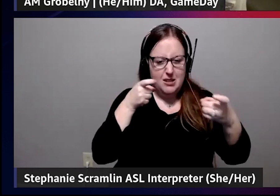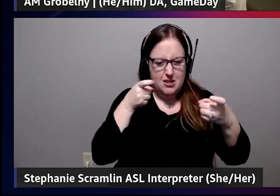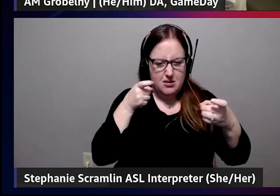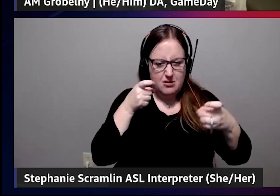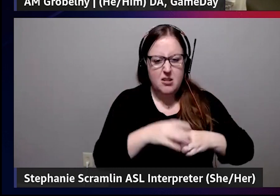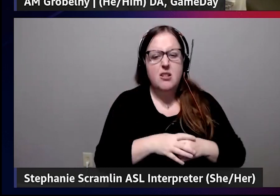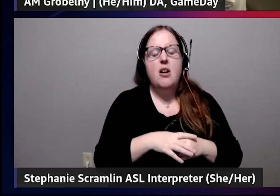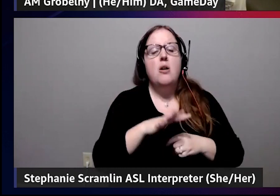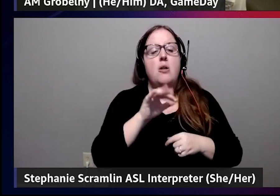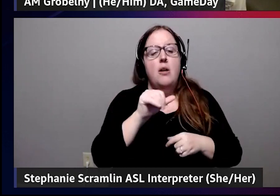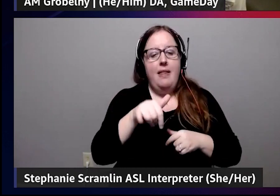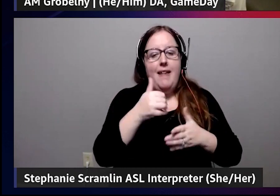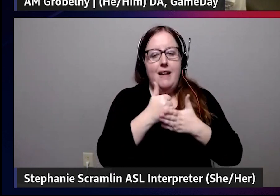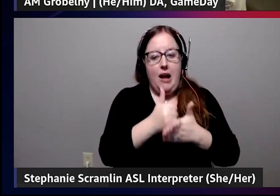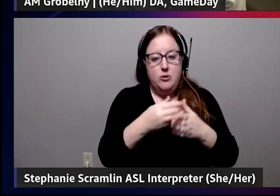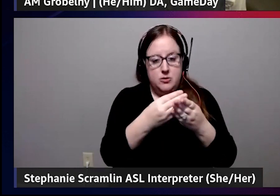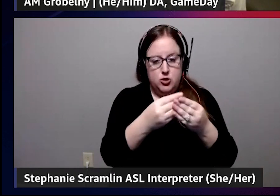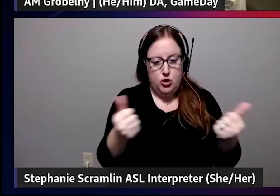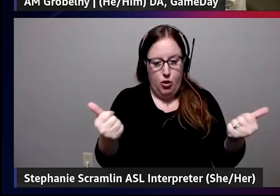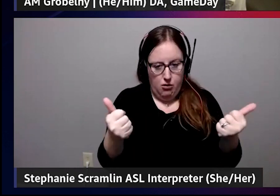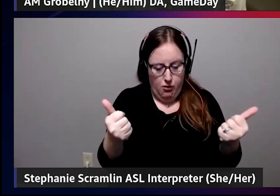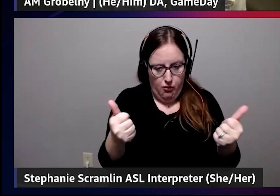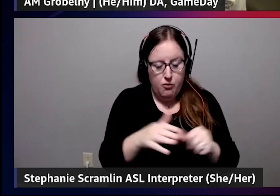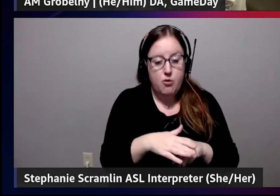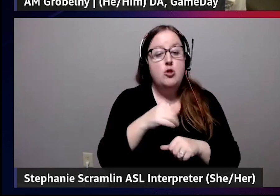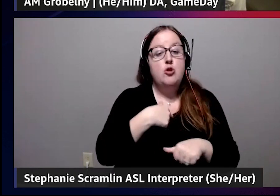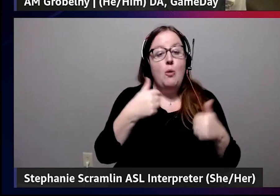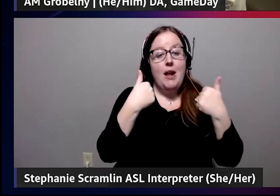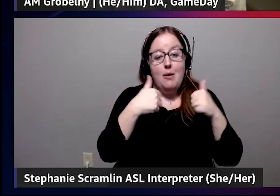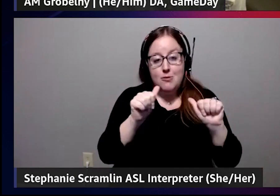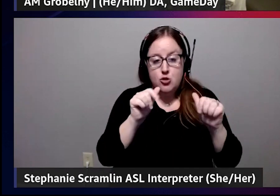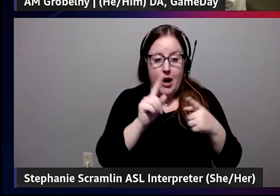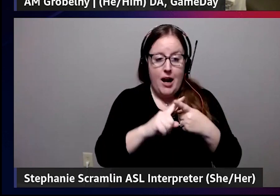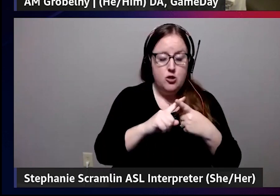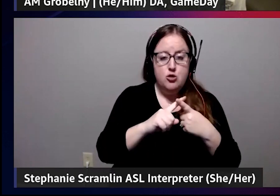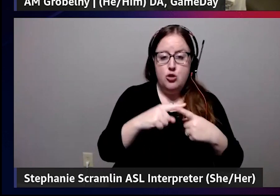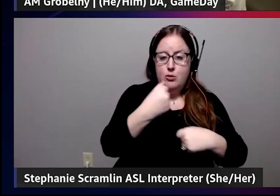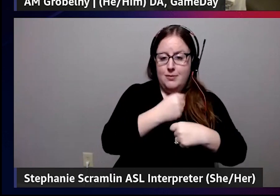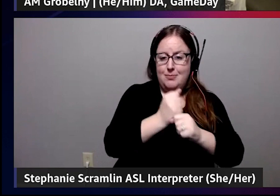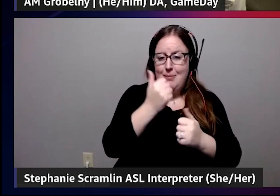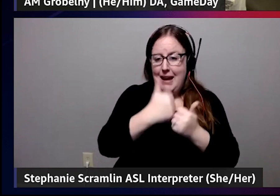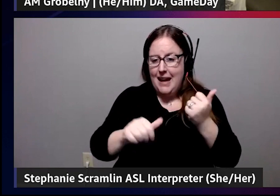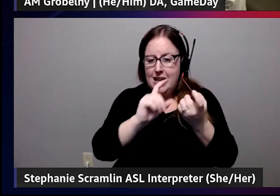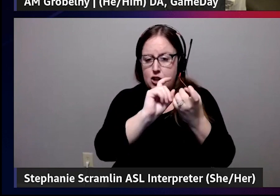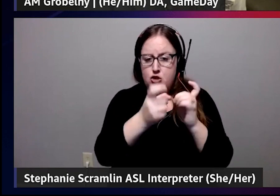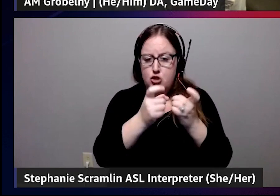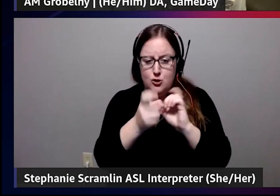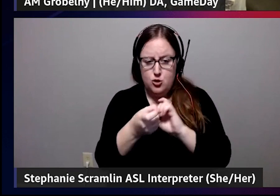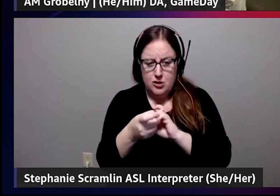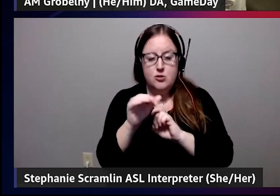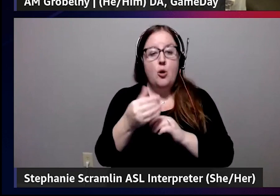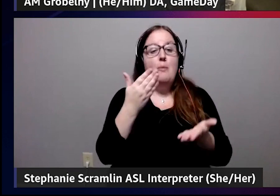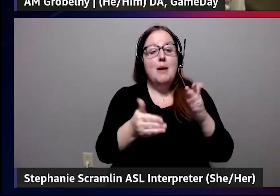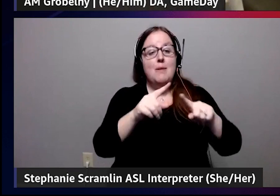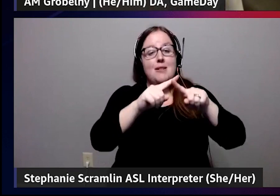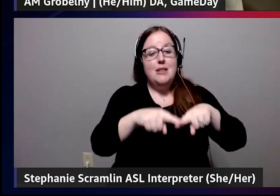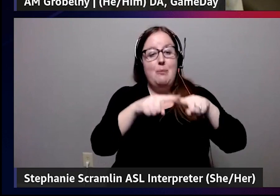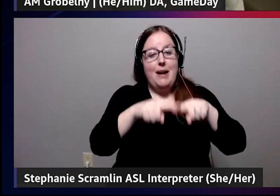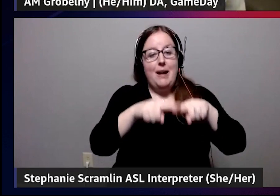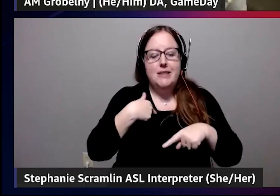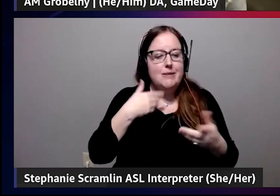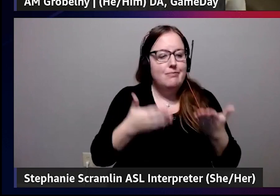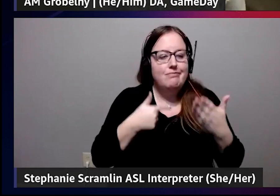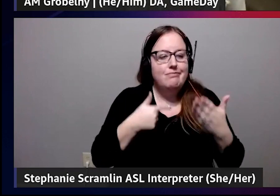helps solve. So when I am trying to make any changes, there may be dependencies that I am not aware